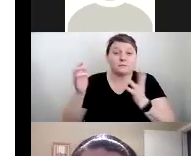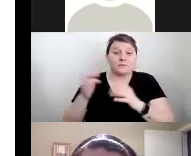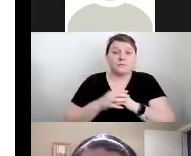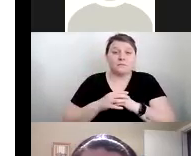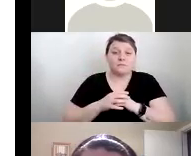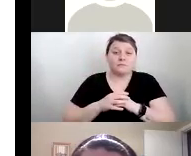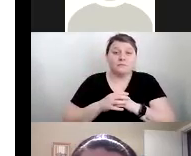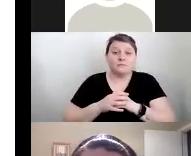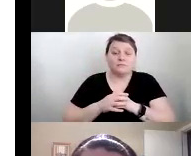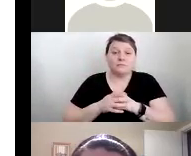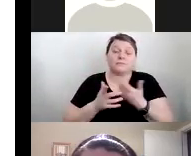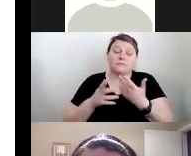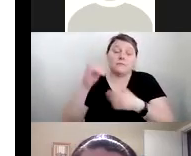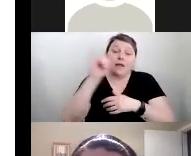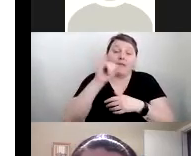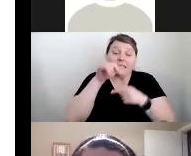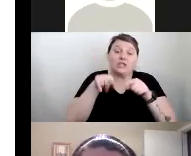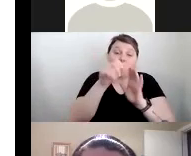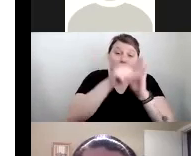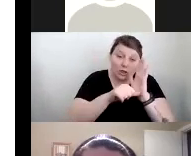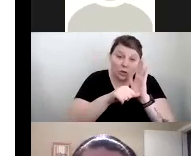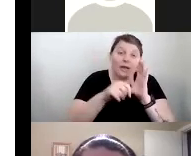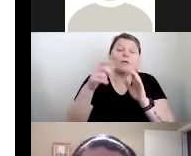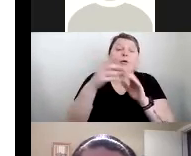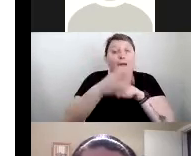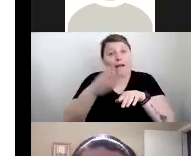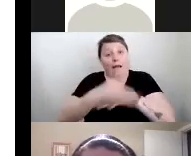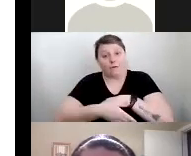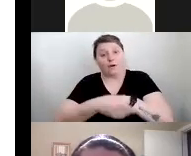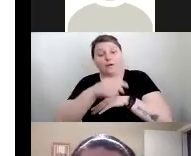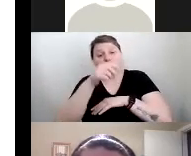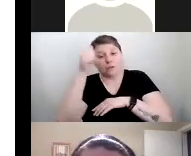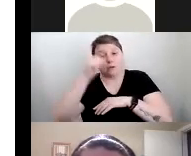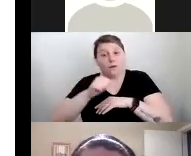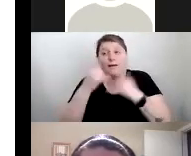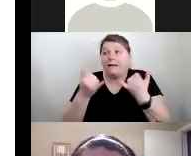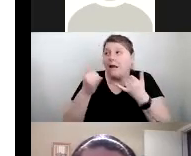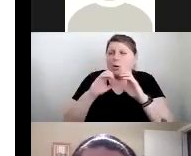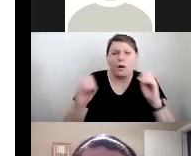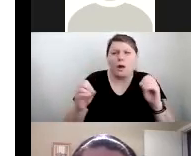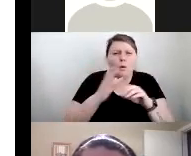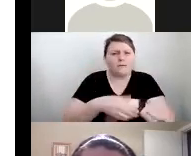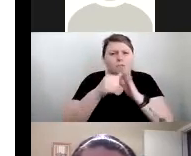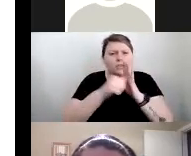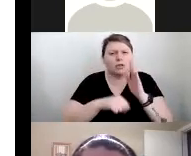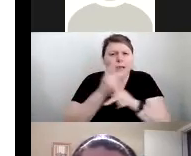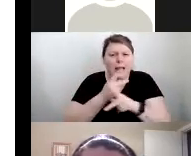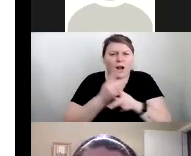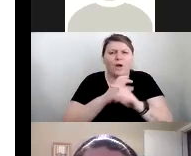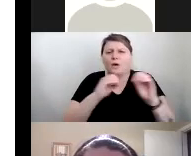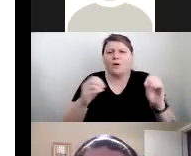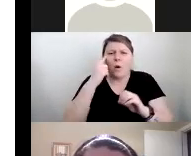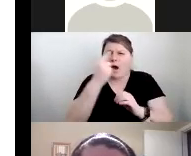most likely infected during the surgery or because of the surgery. And now they have no post-op care, no ophthalmologist to